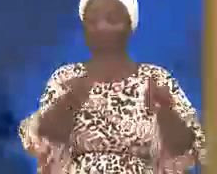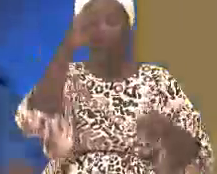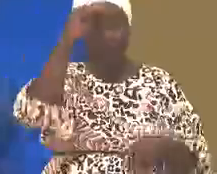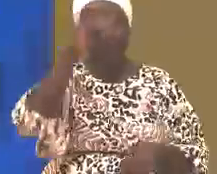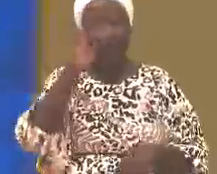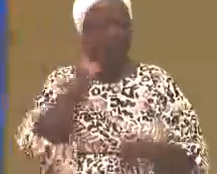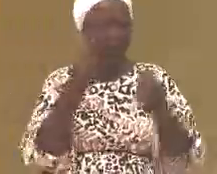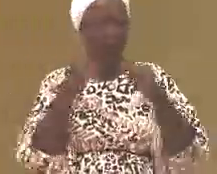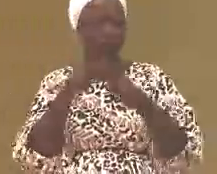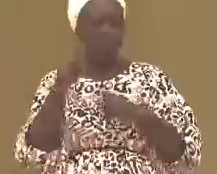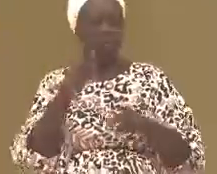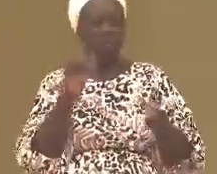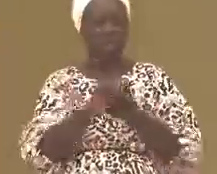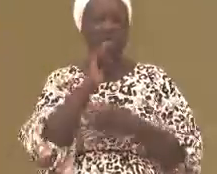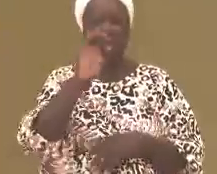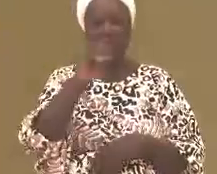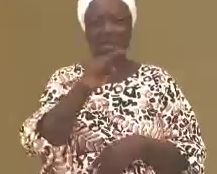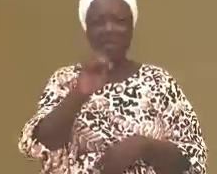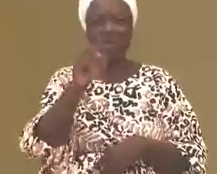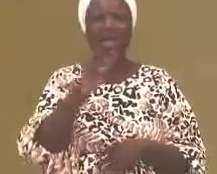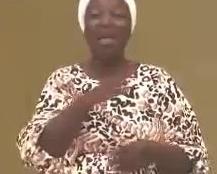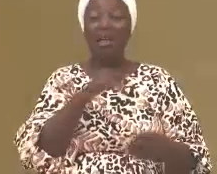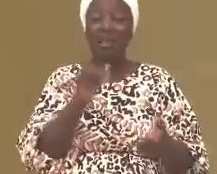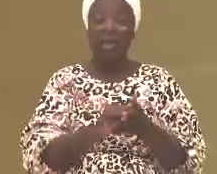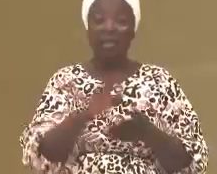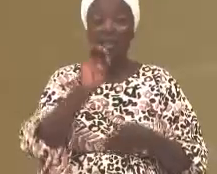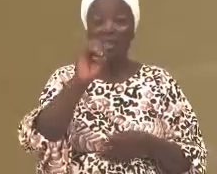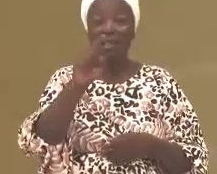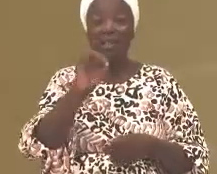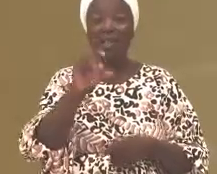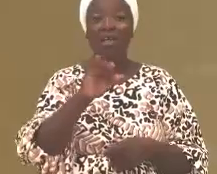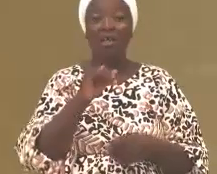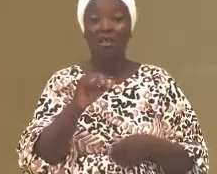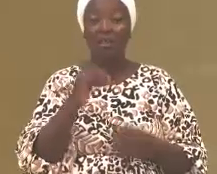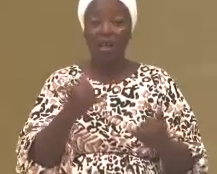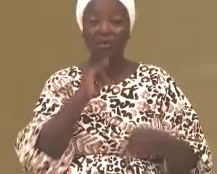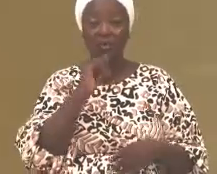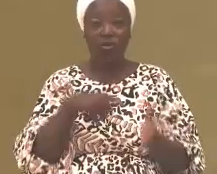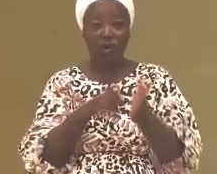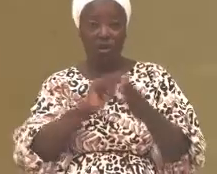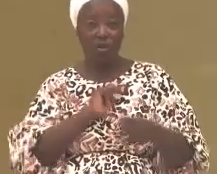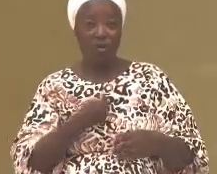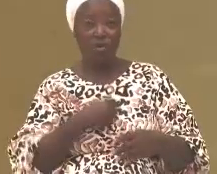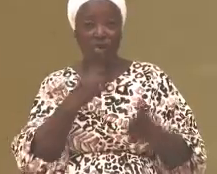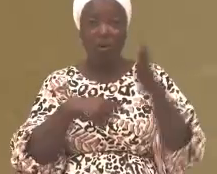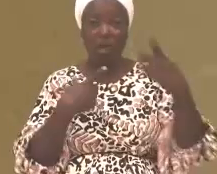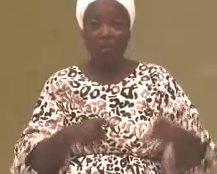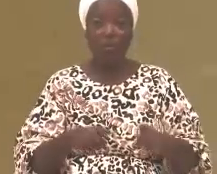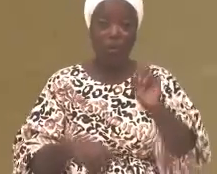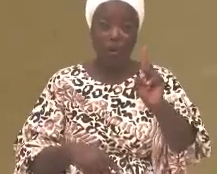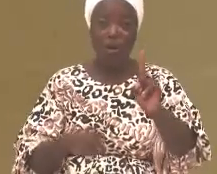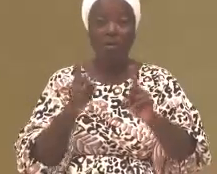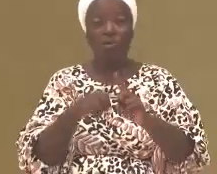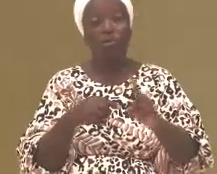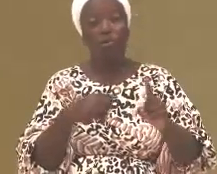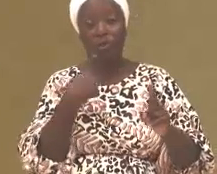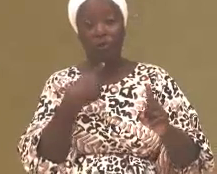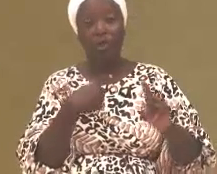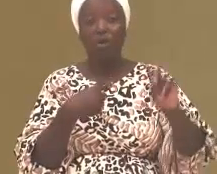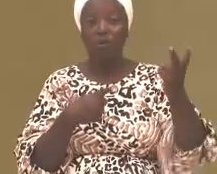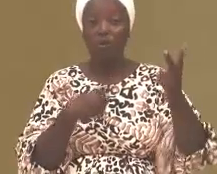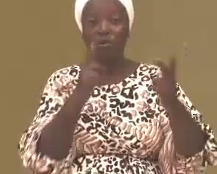Ezekiel. Ezekiel is showing us what happens. One, to speak. Two, to hear.